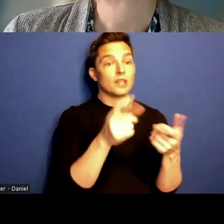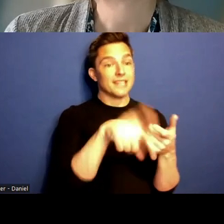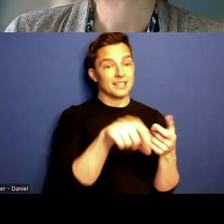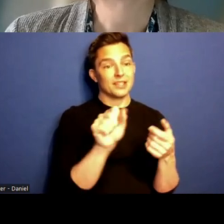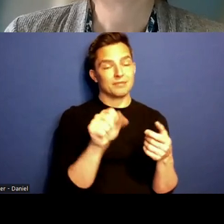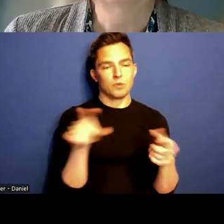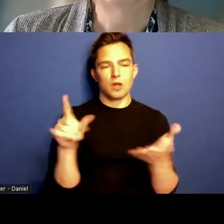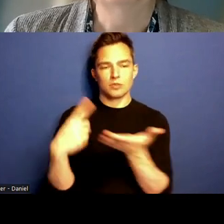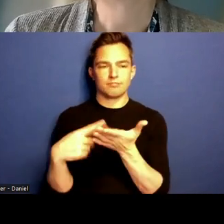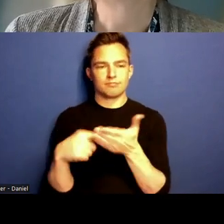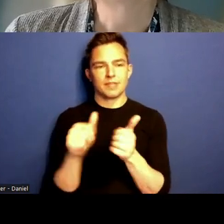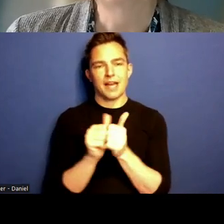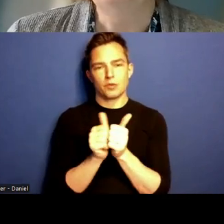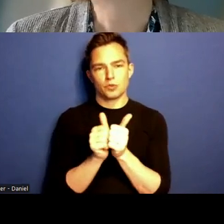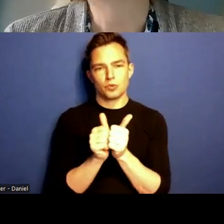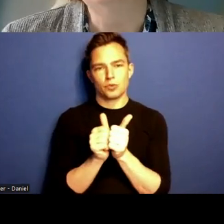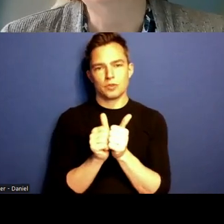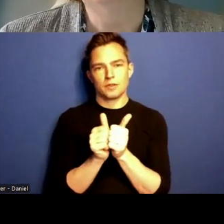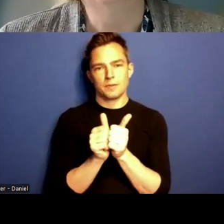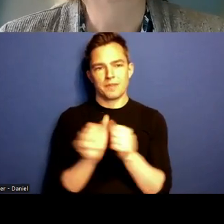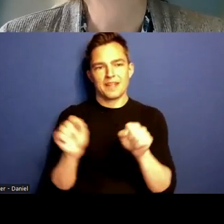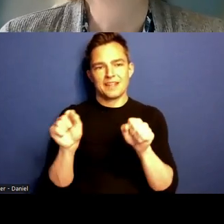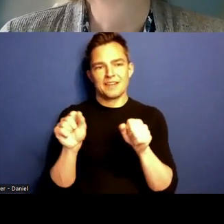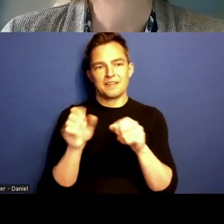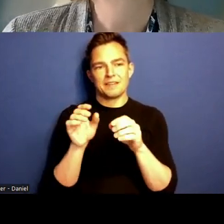we're going to talk a little bit about capacity.